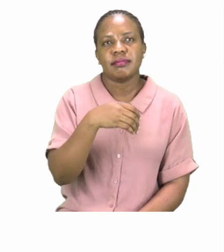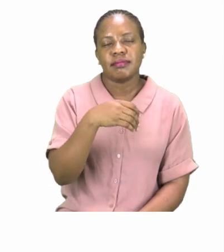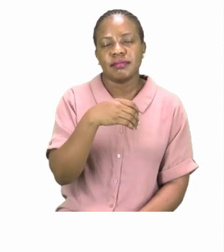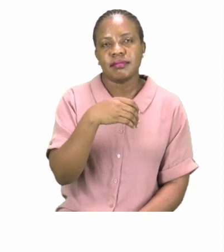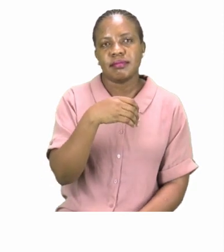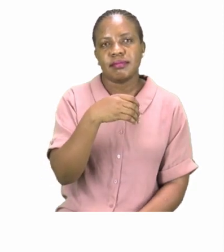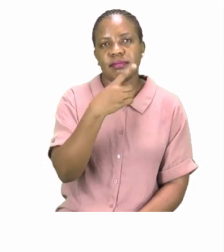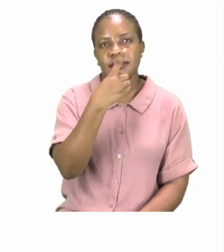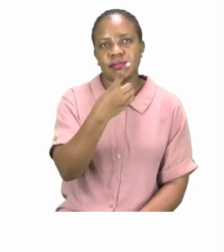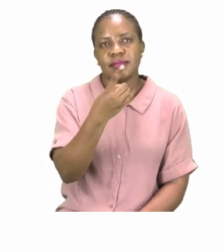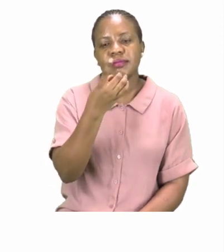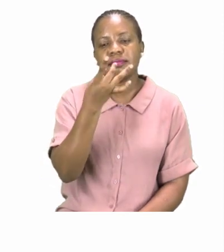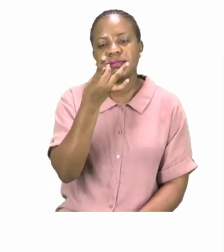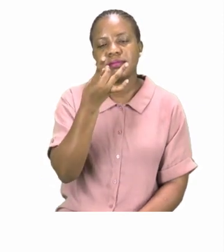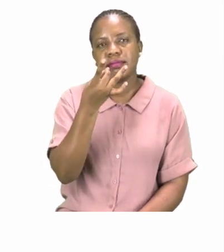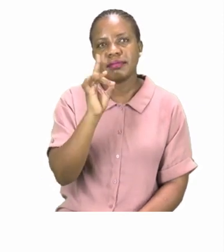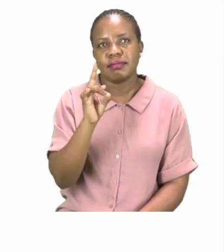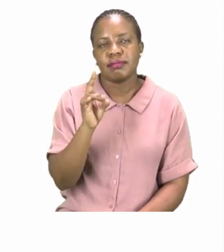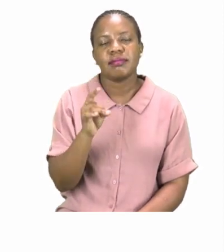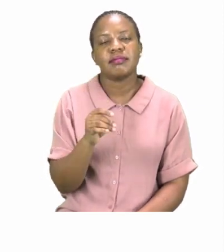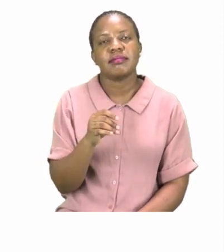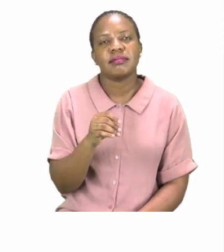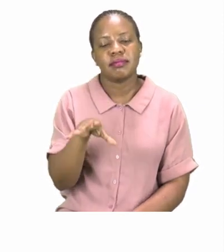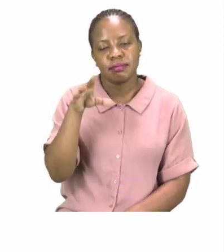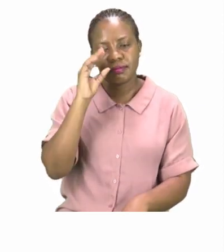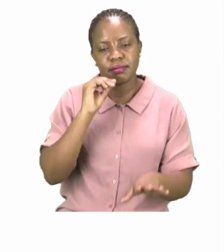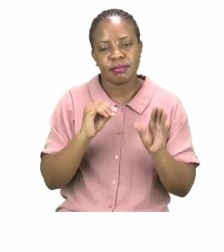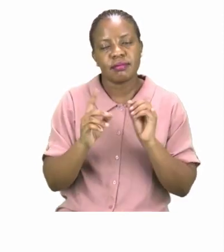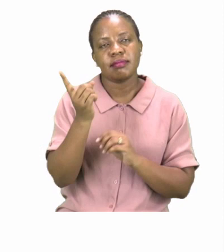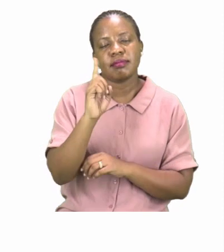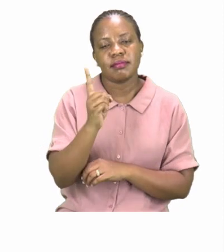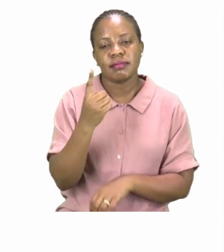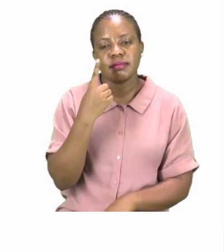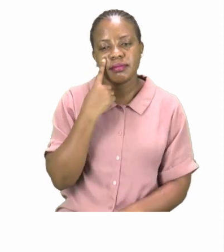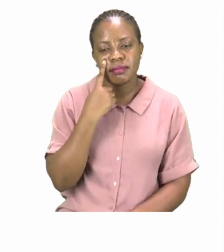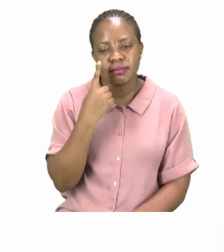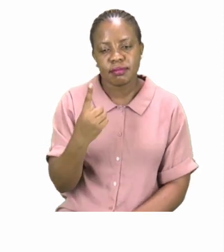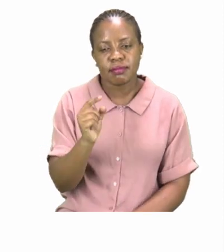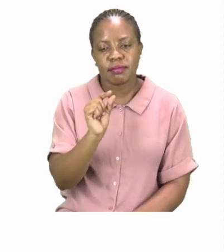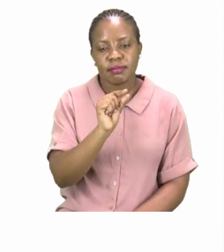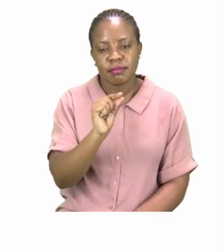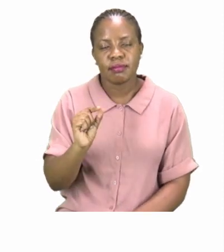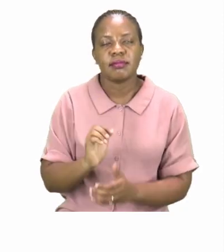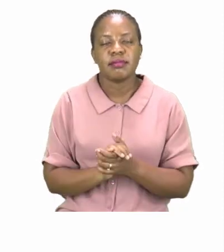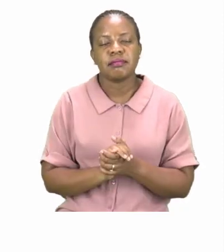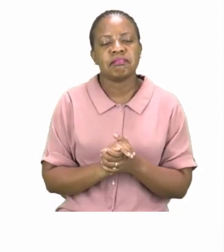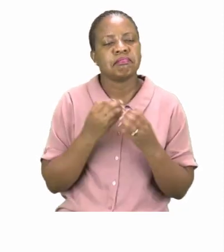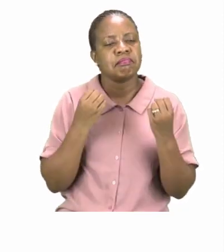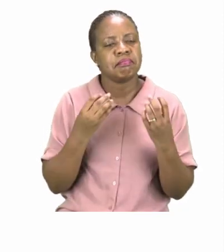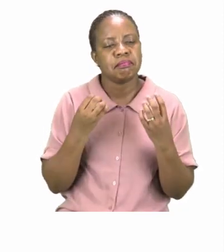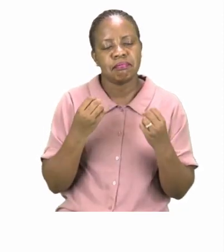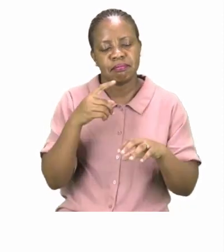words. The sight words are words that we often see and read in